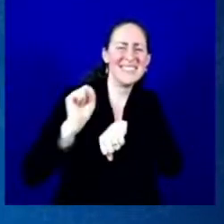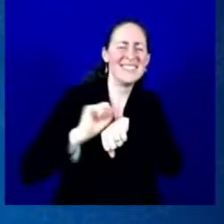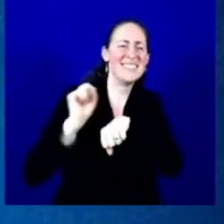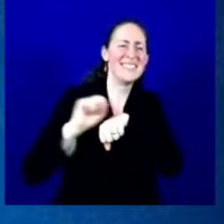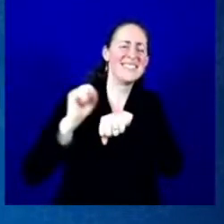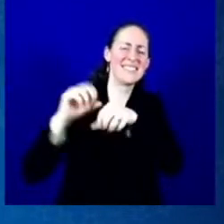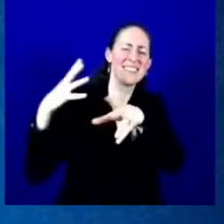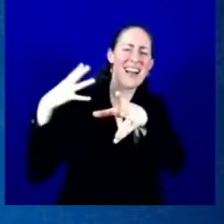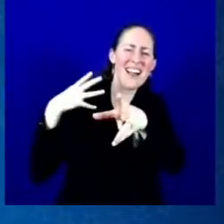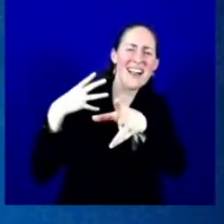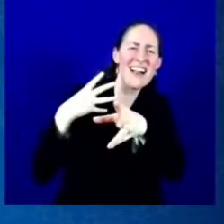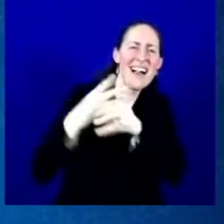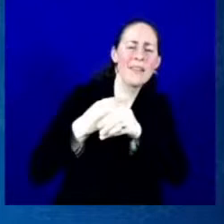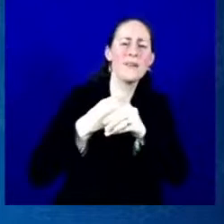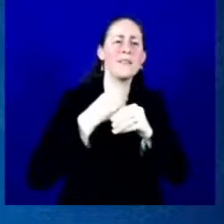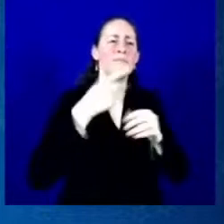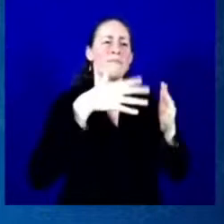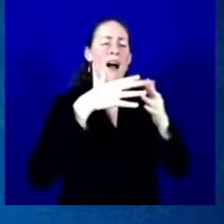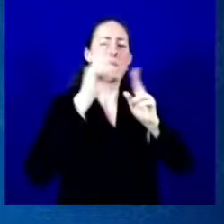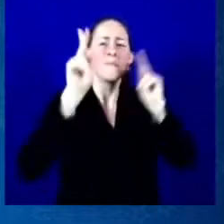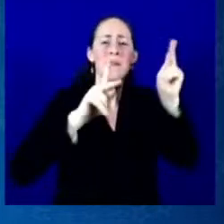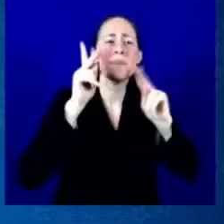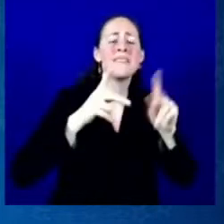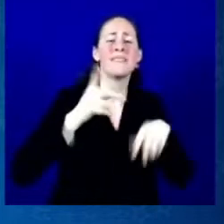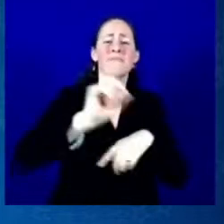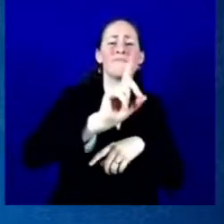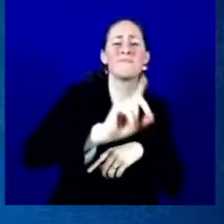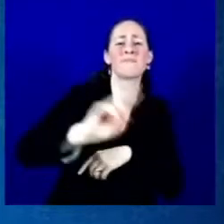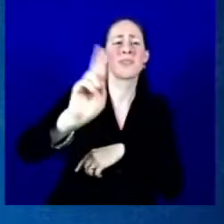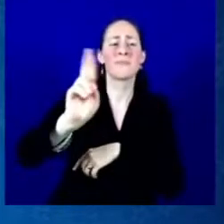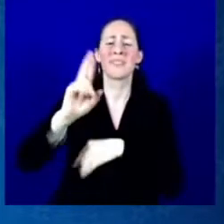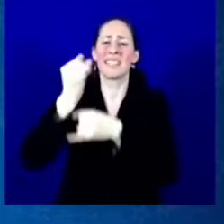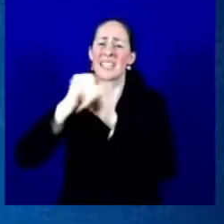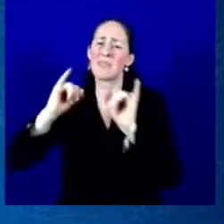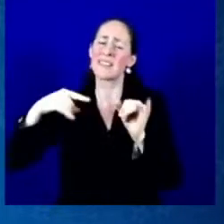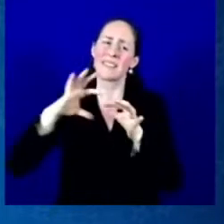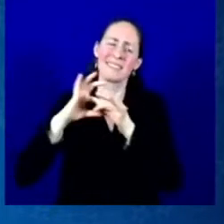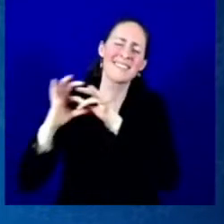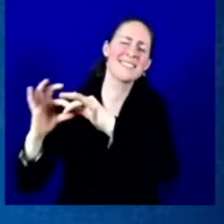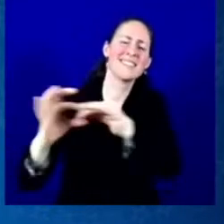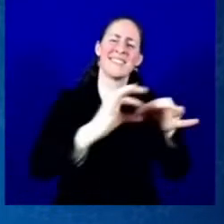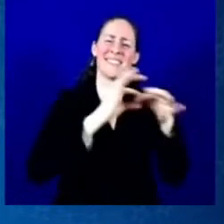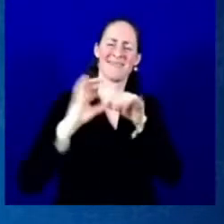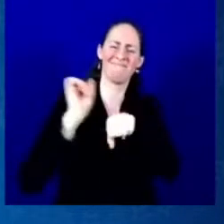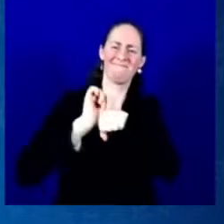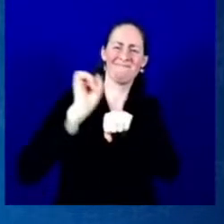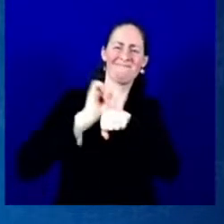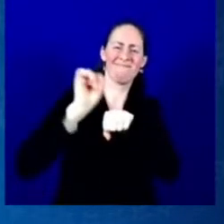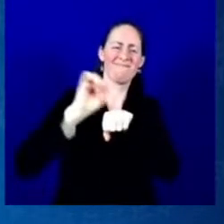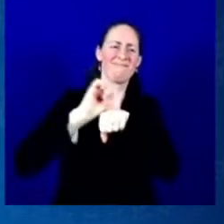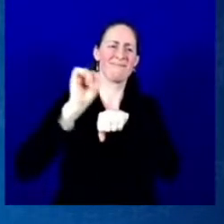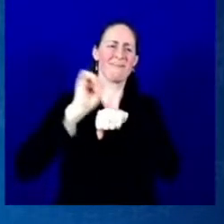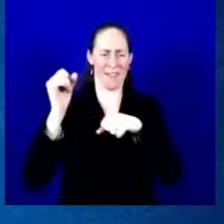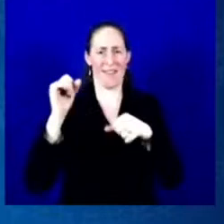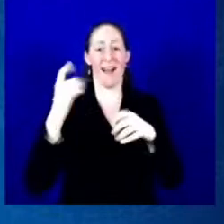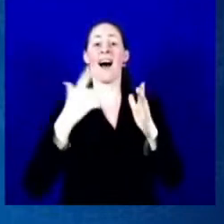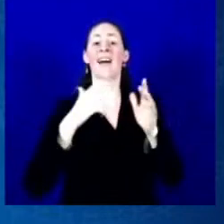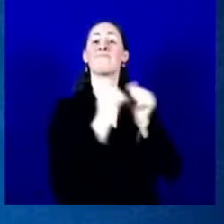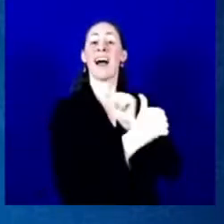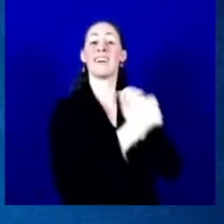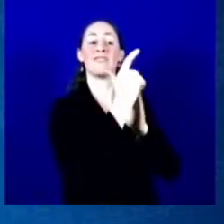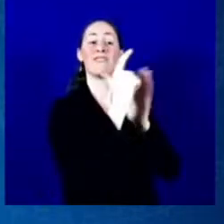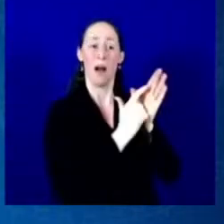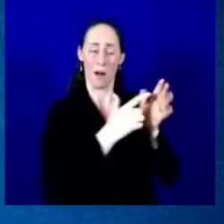and Republicans, we did act. Together, we passed the American Rescue Plan, one of the most consequential